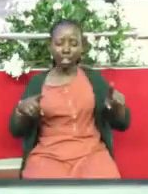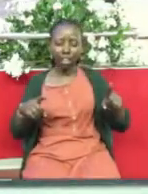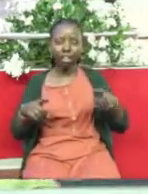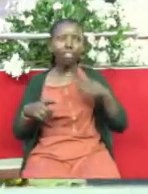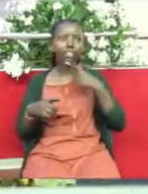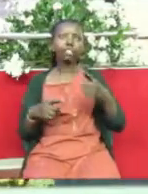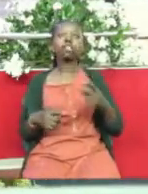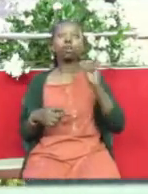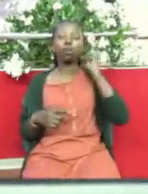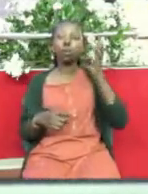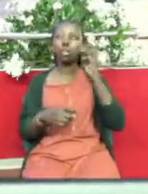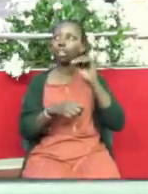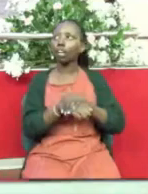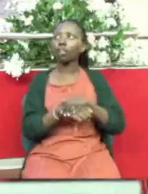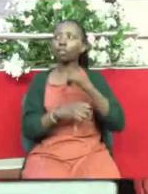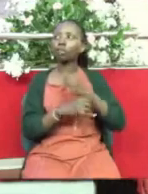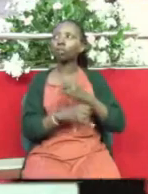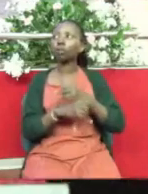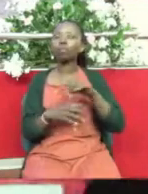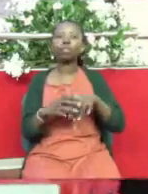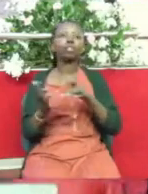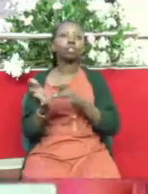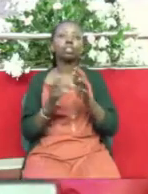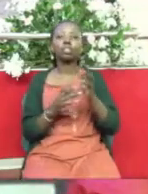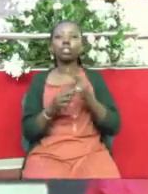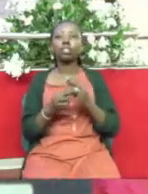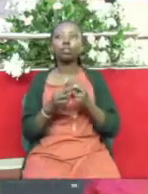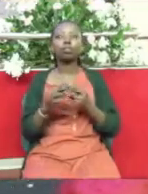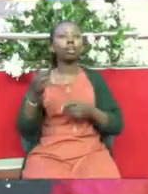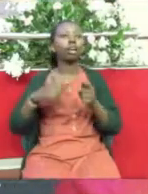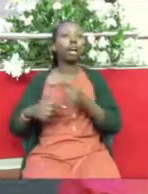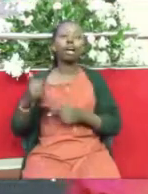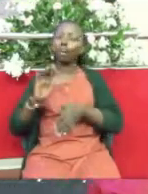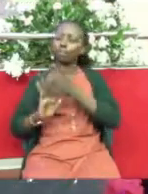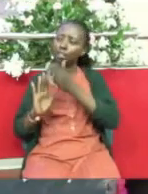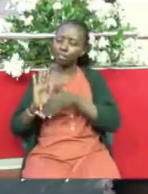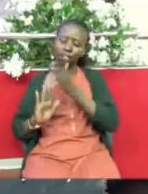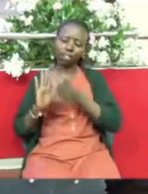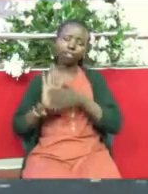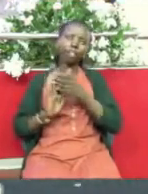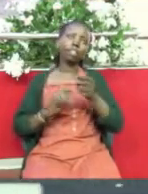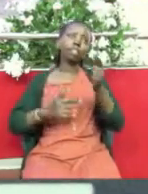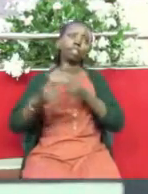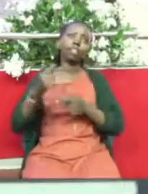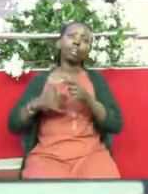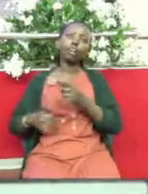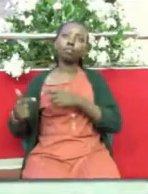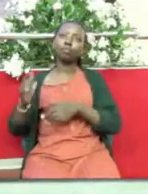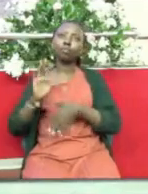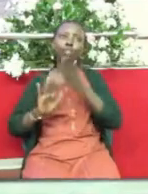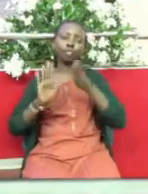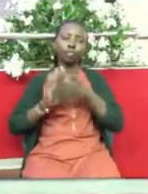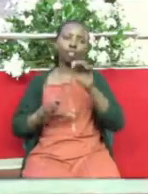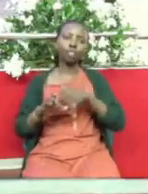are opening today in the mighty name of Jesus. Come running to the mercy seat. Come running to the mercy seat in the name